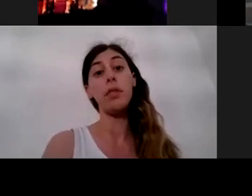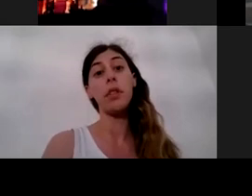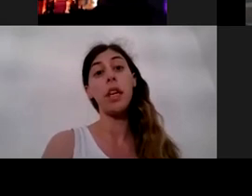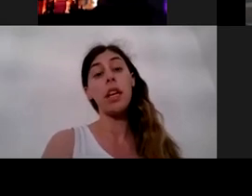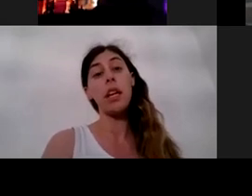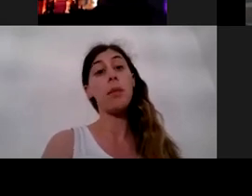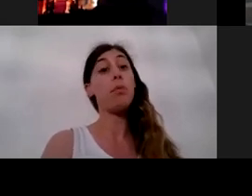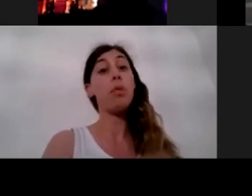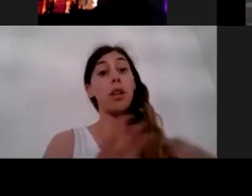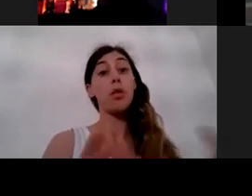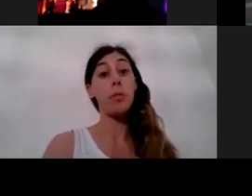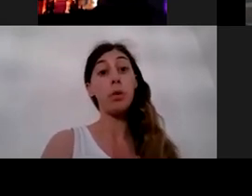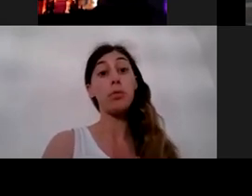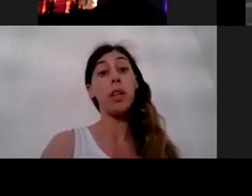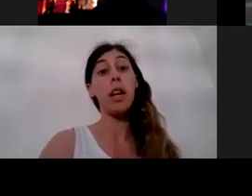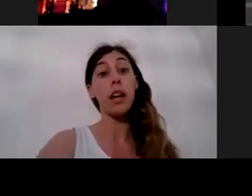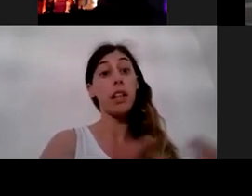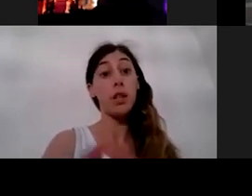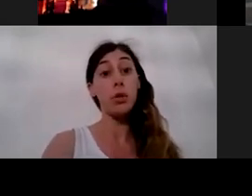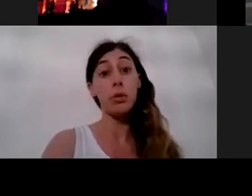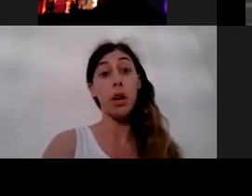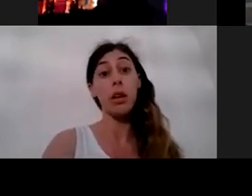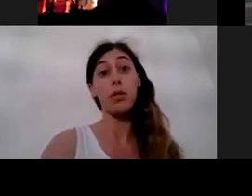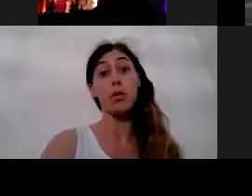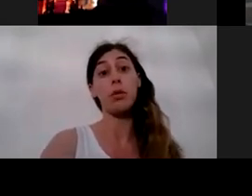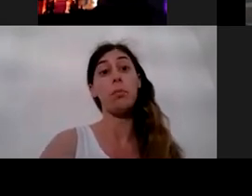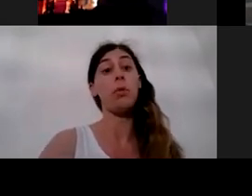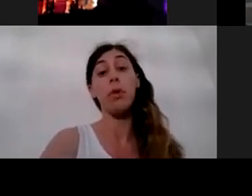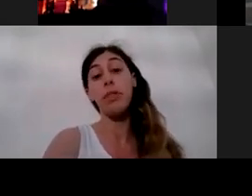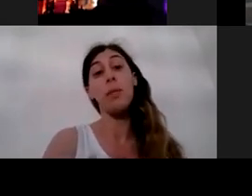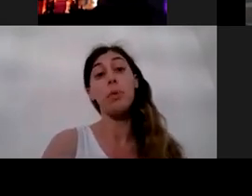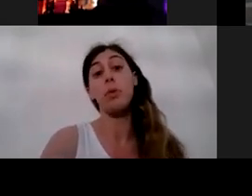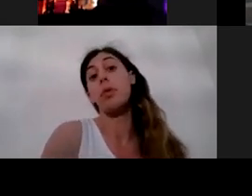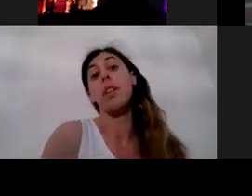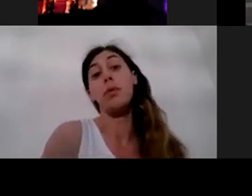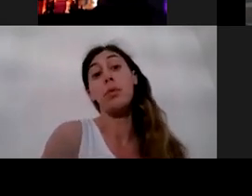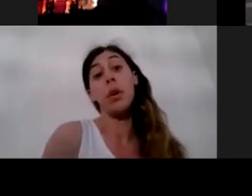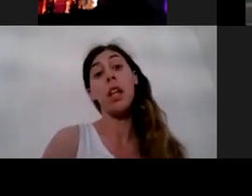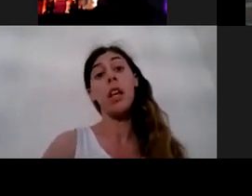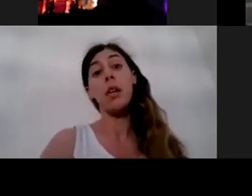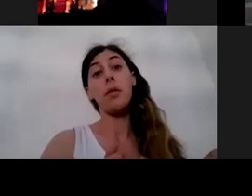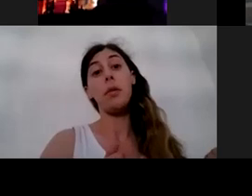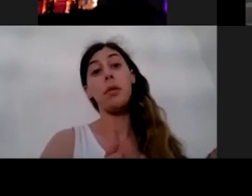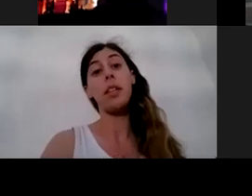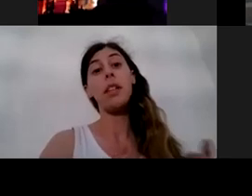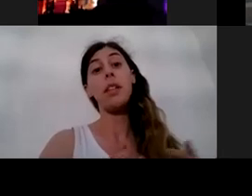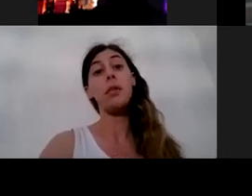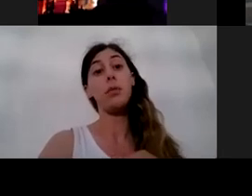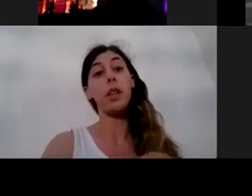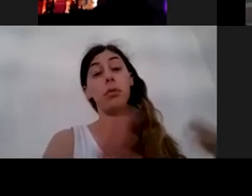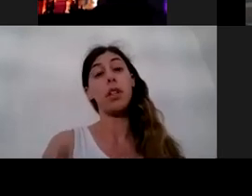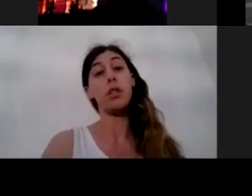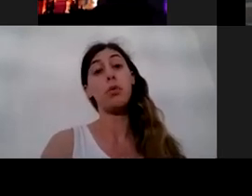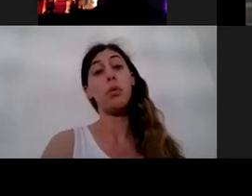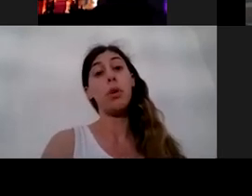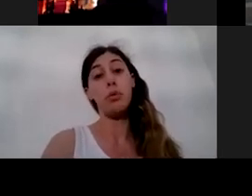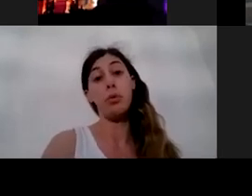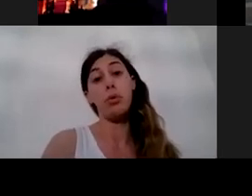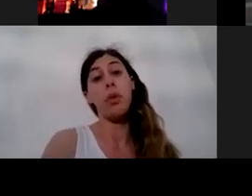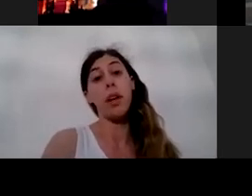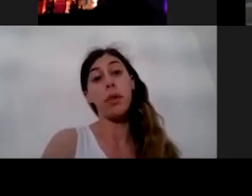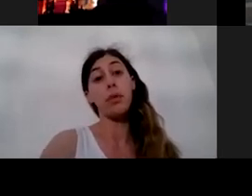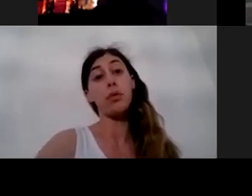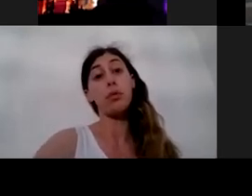And we work in Marseille, a city in the south of France. And